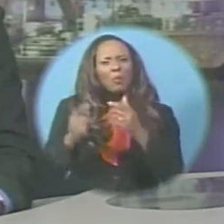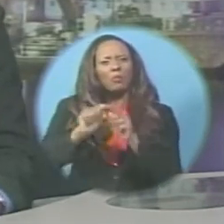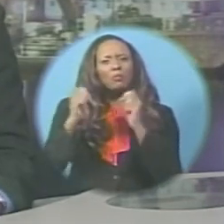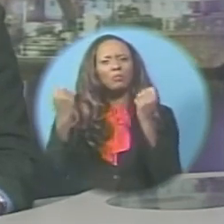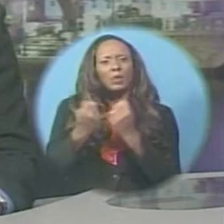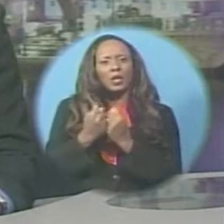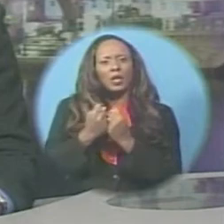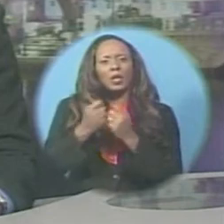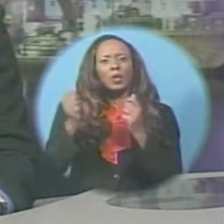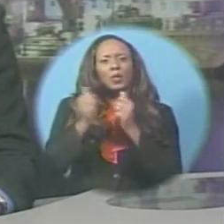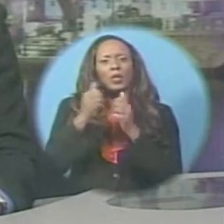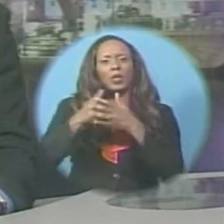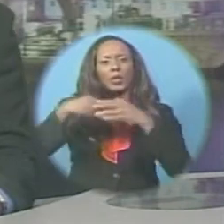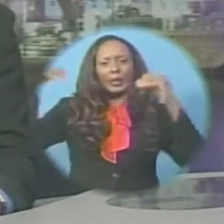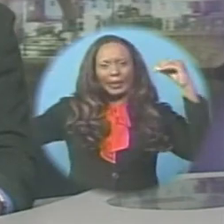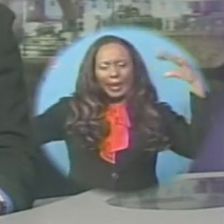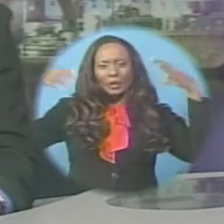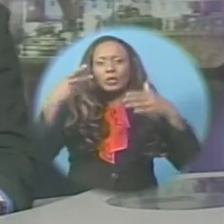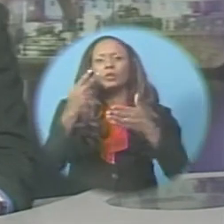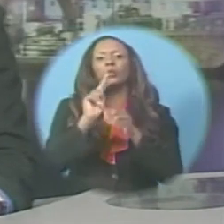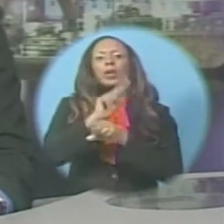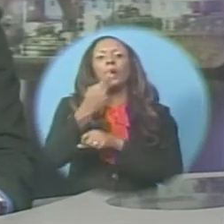under lights using a pink ball.